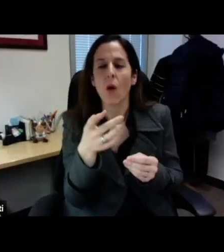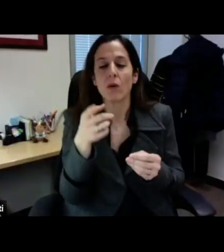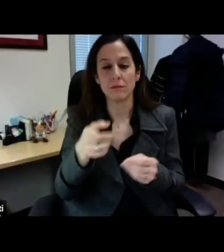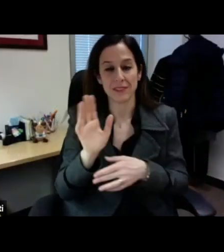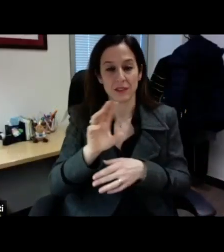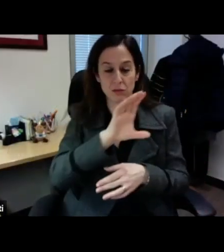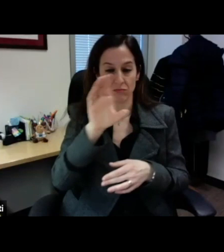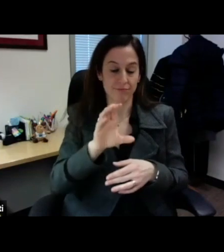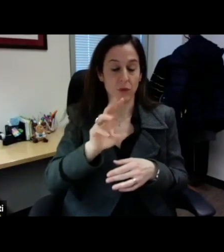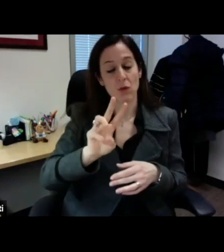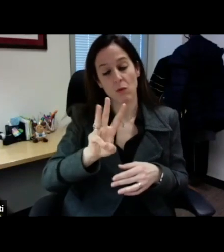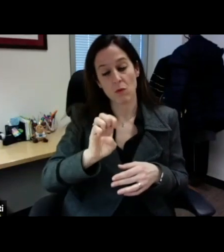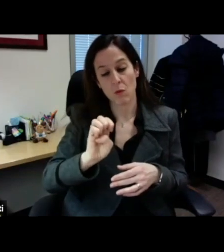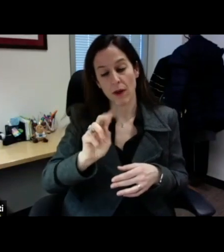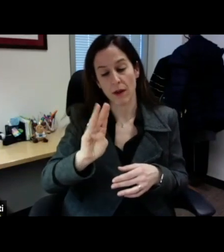Okay.